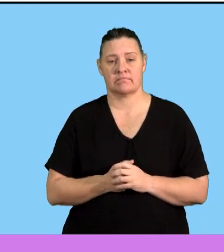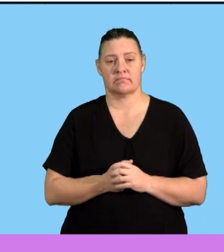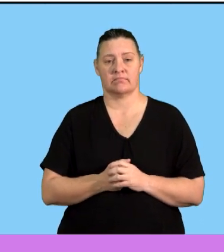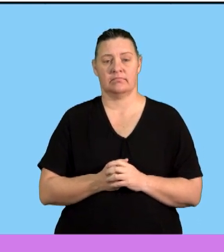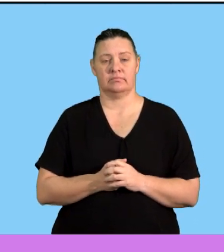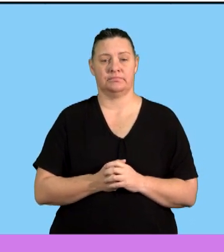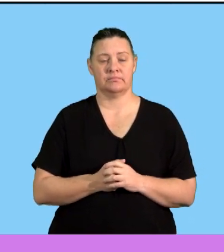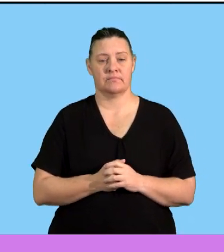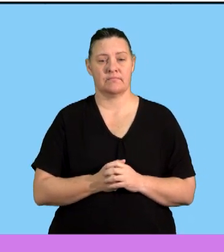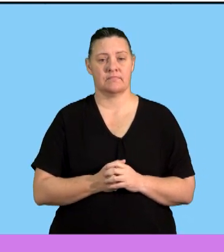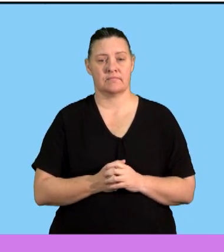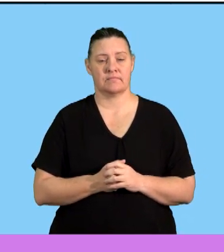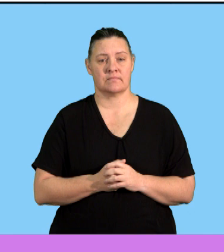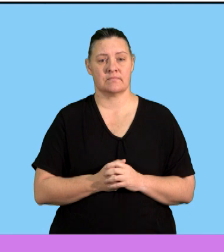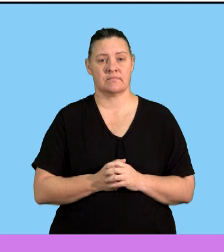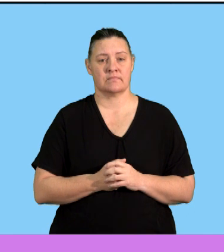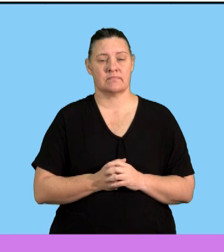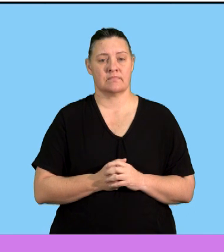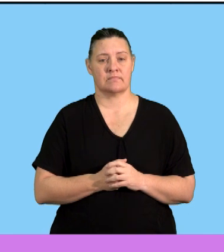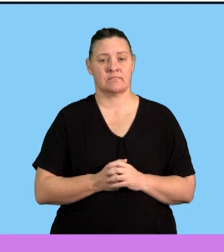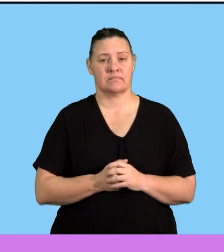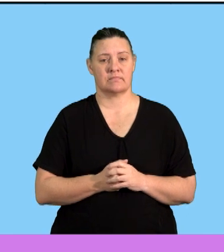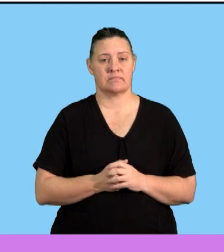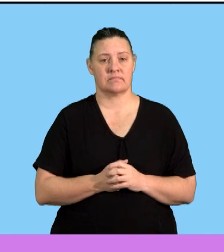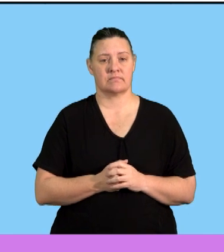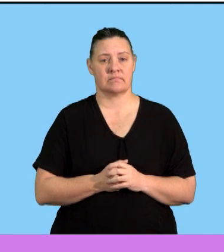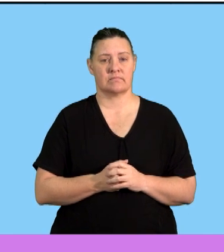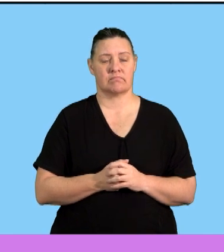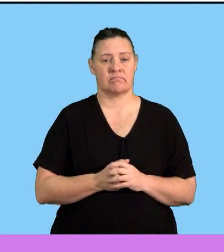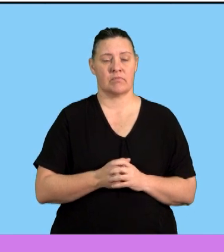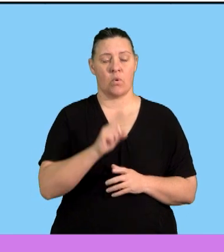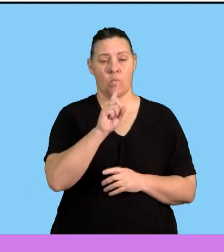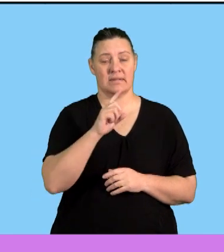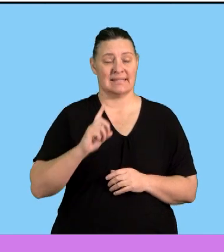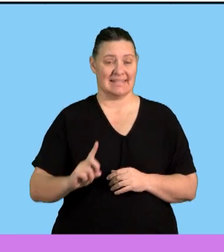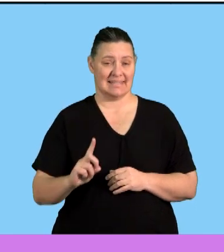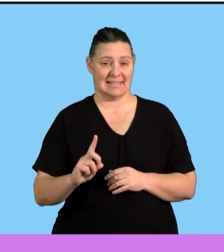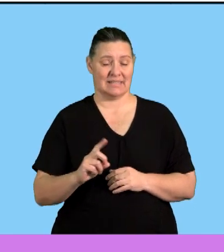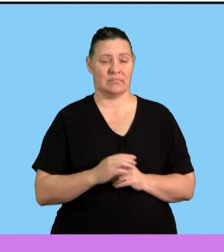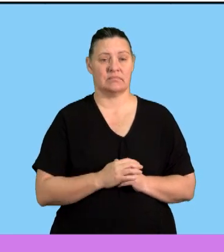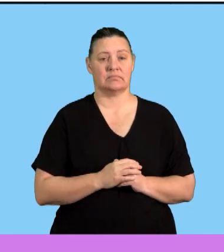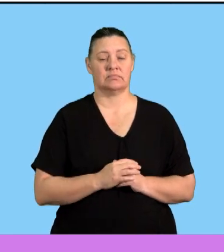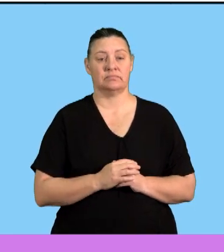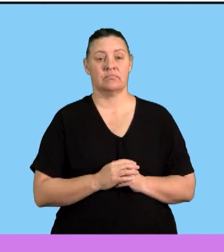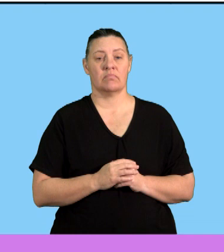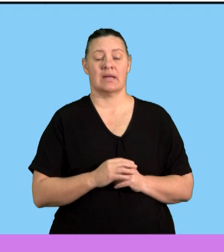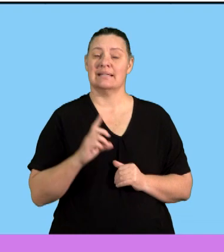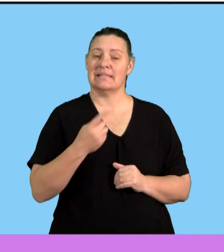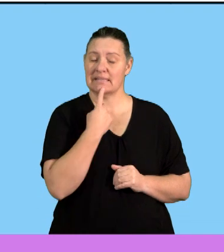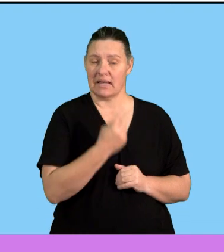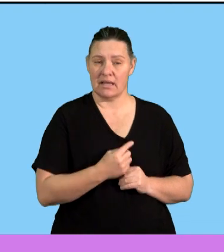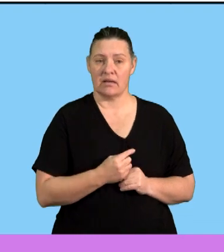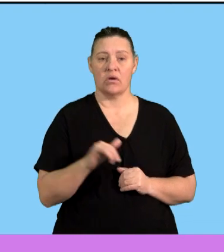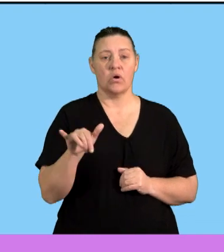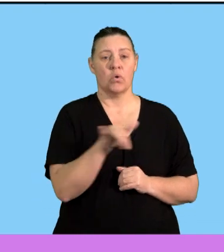diagram. We'll now be moving on to question number D. Right, so question number D, it says,